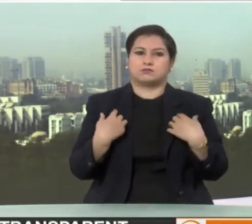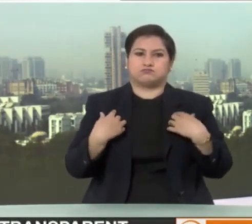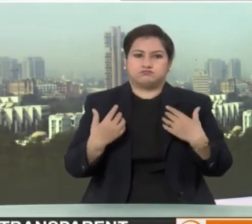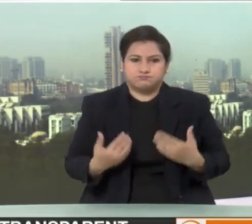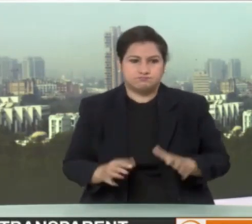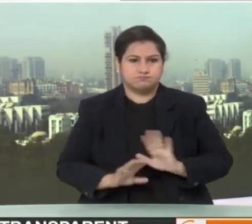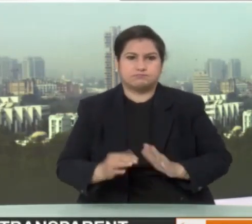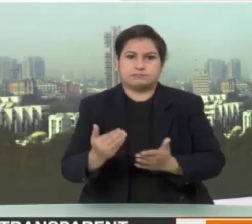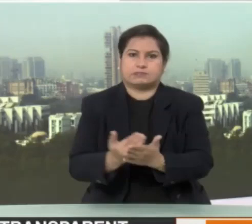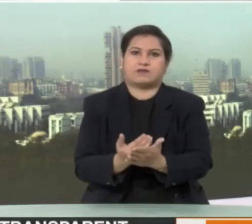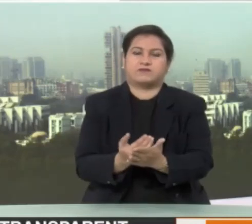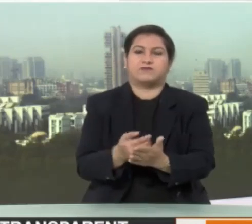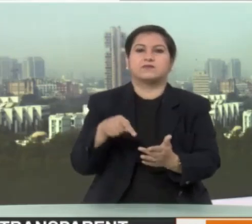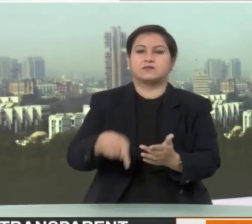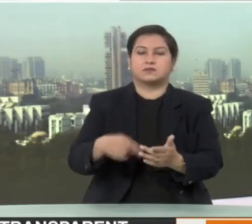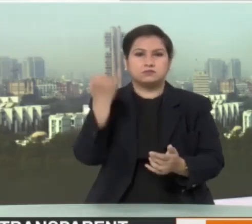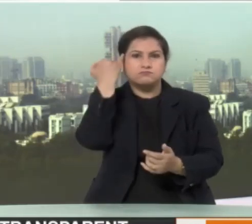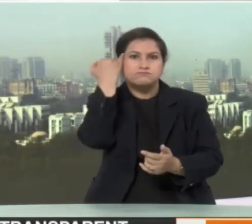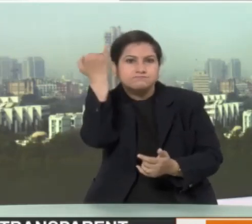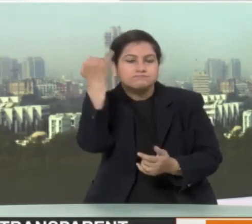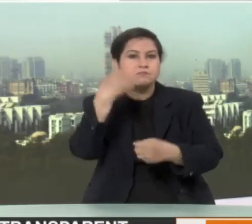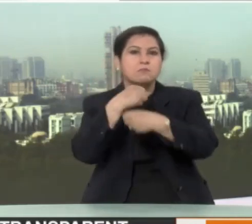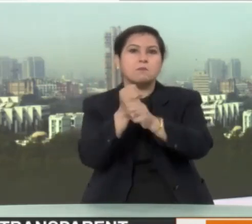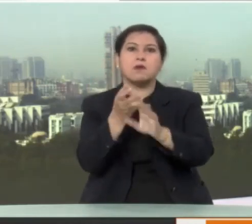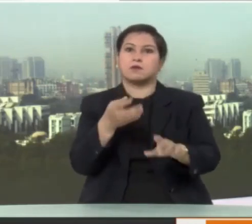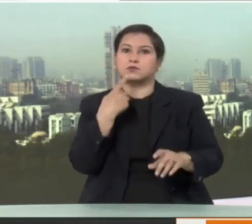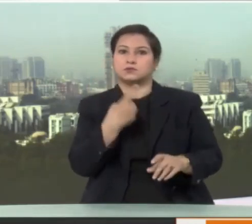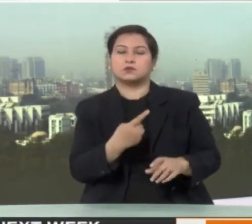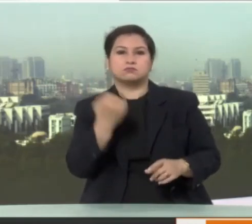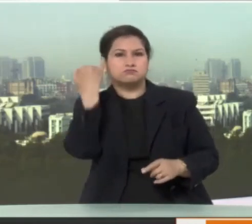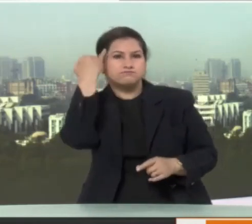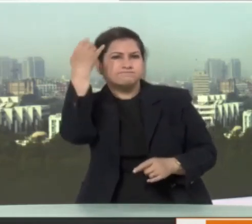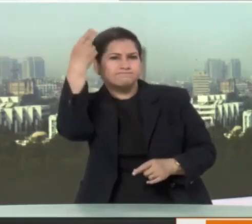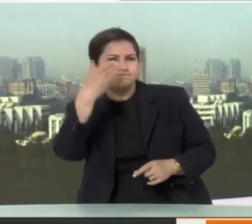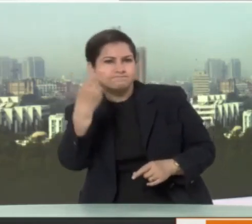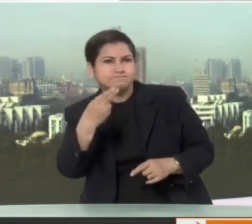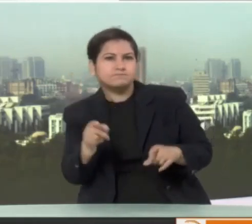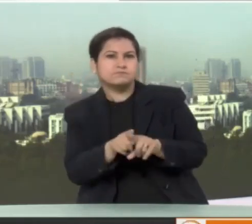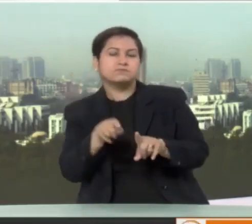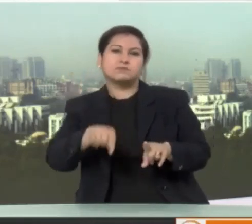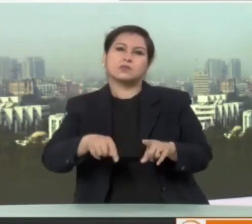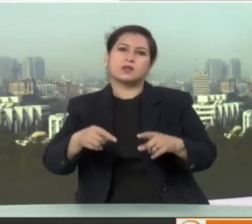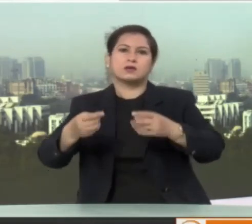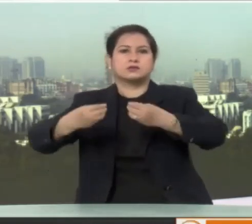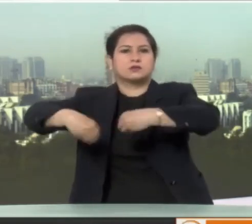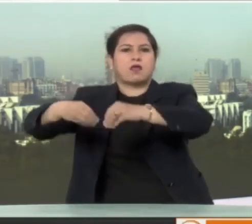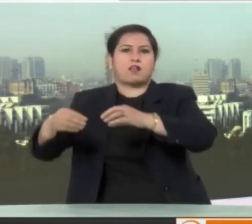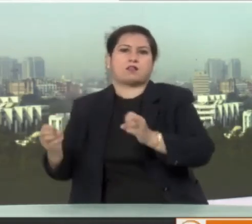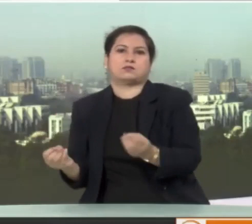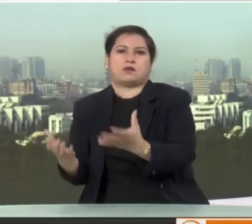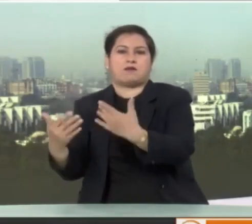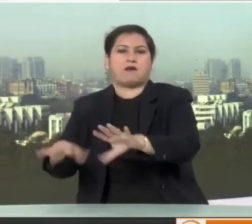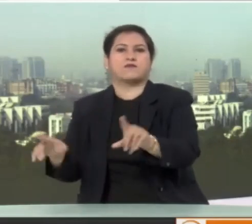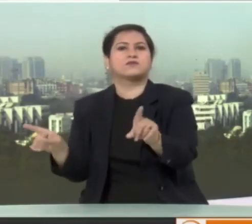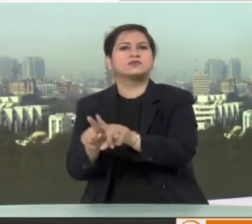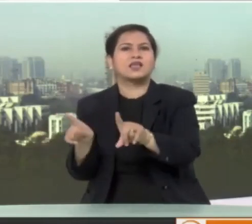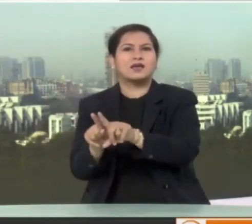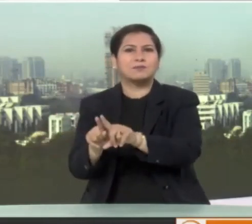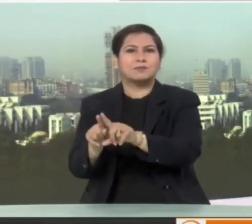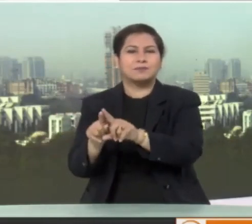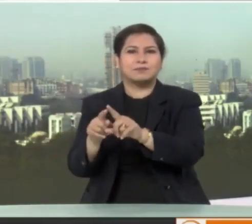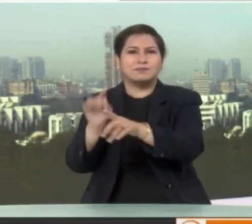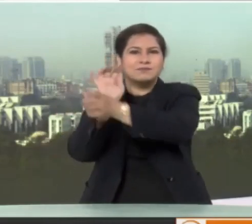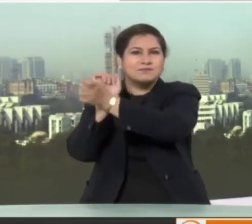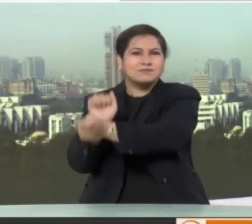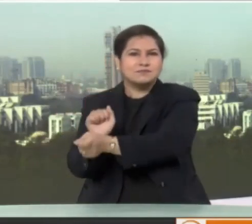over double. The designer behind the invention said that designs that are already in the market looked like booths in prison